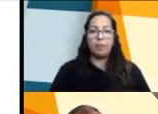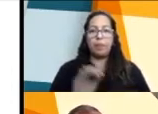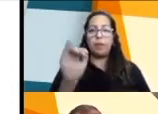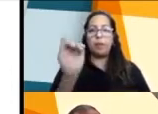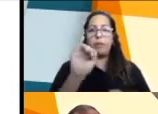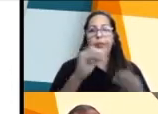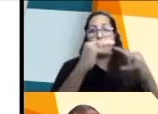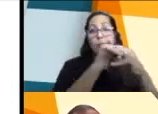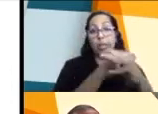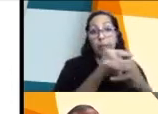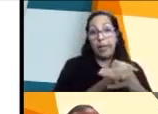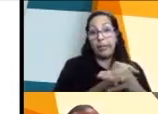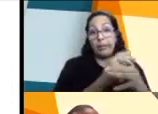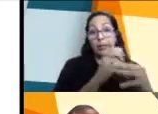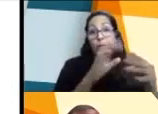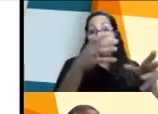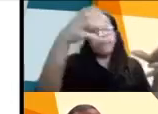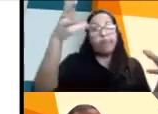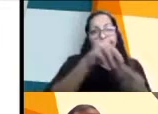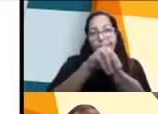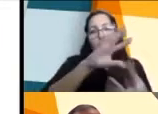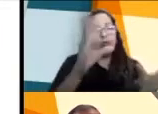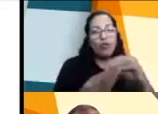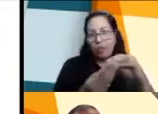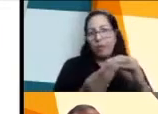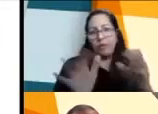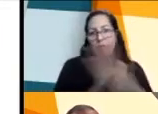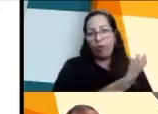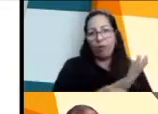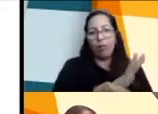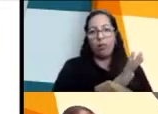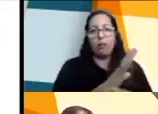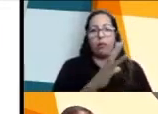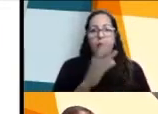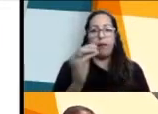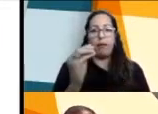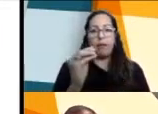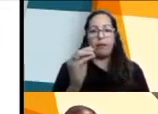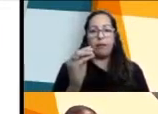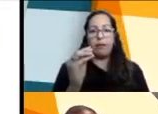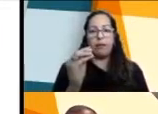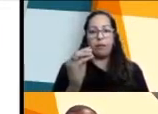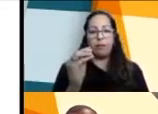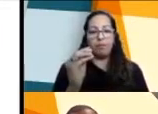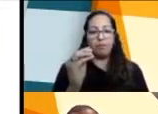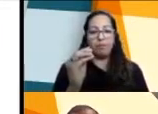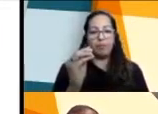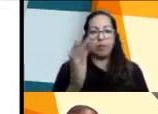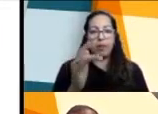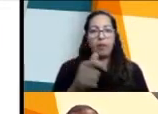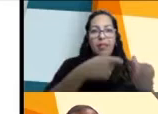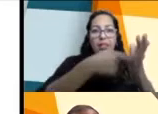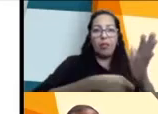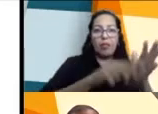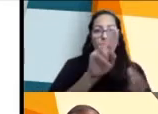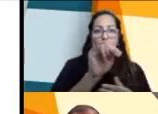mathematics, or summing up the totals. And then again, the unit cost